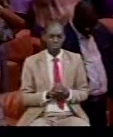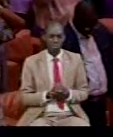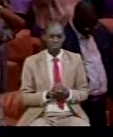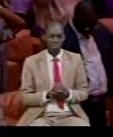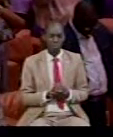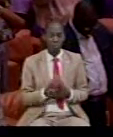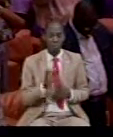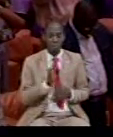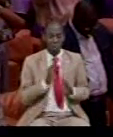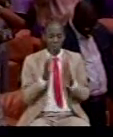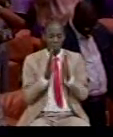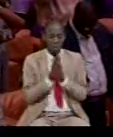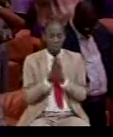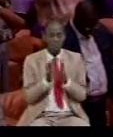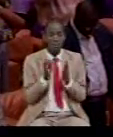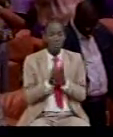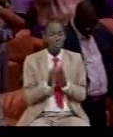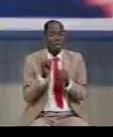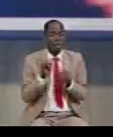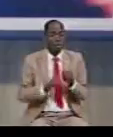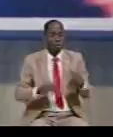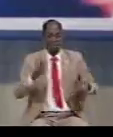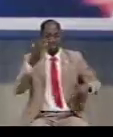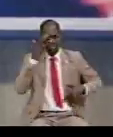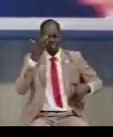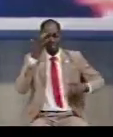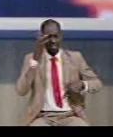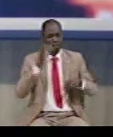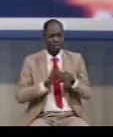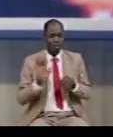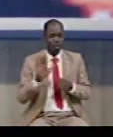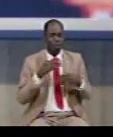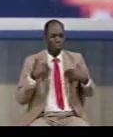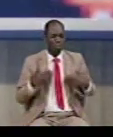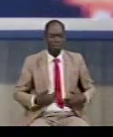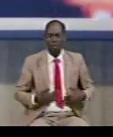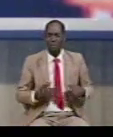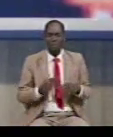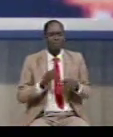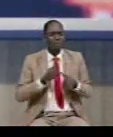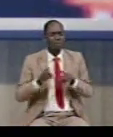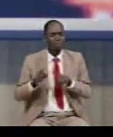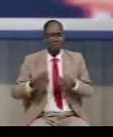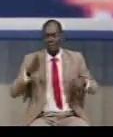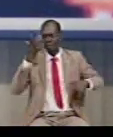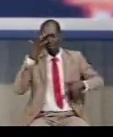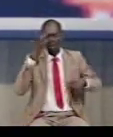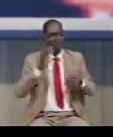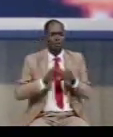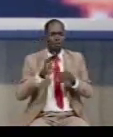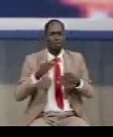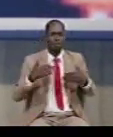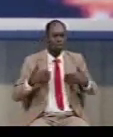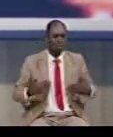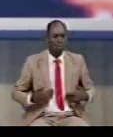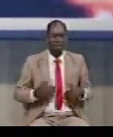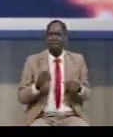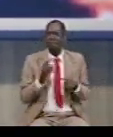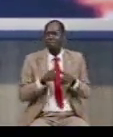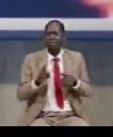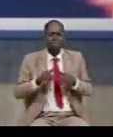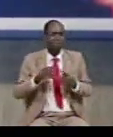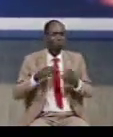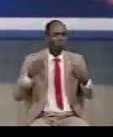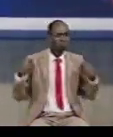And I pray that every sickness in your body, every disease in your body, every ailment you have,